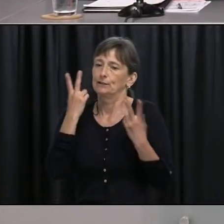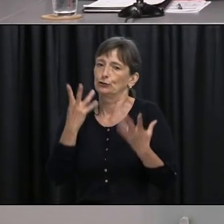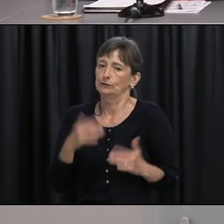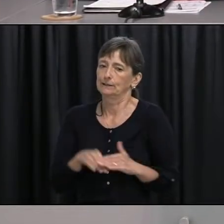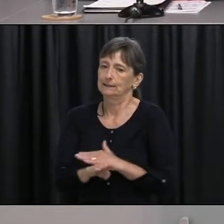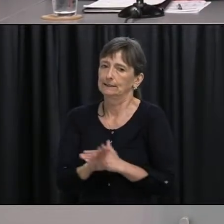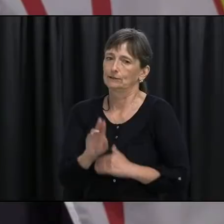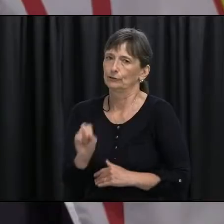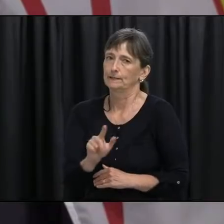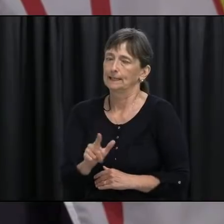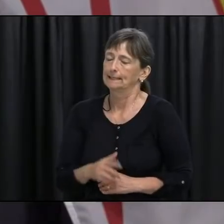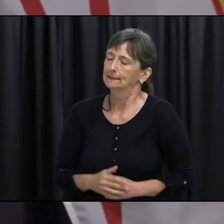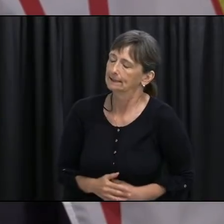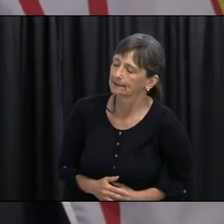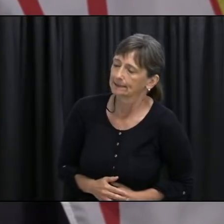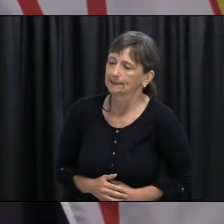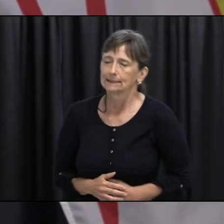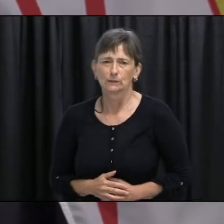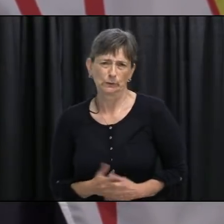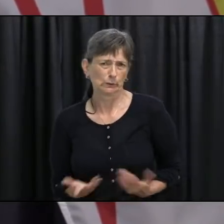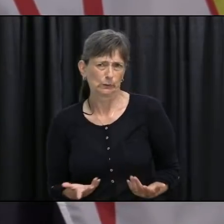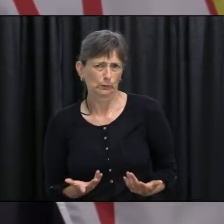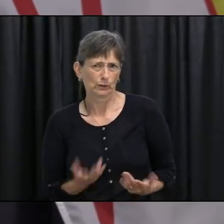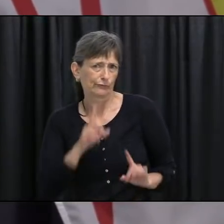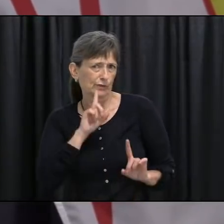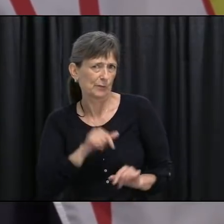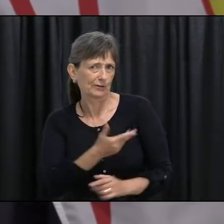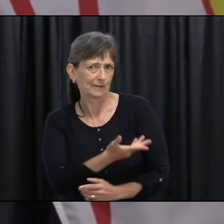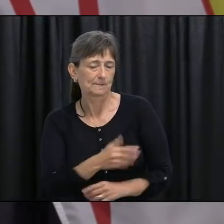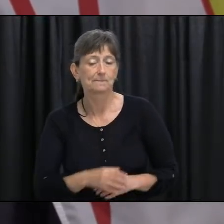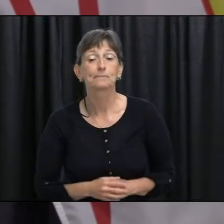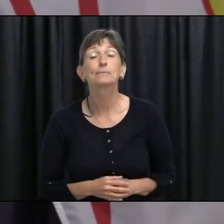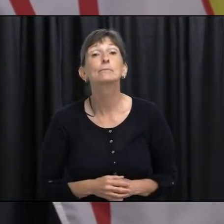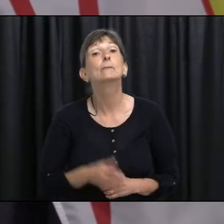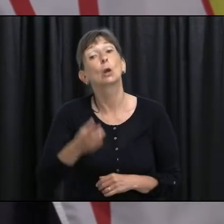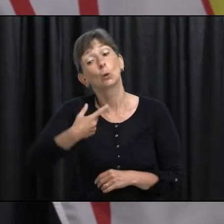them? So when we placed the travel